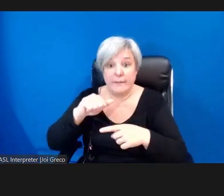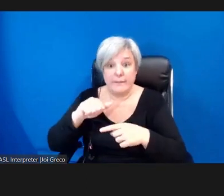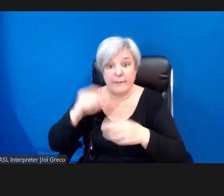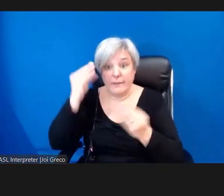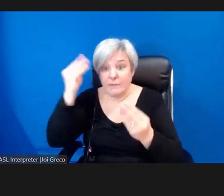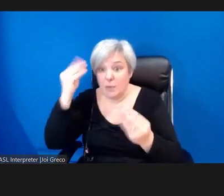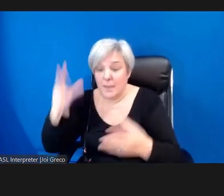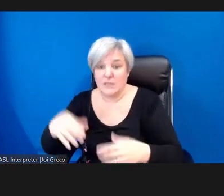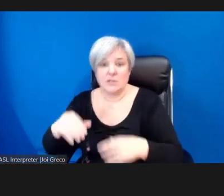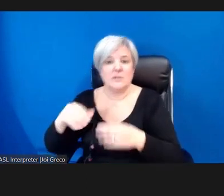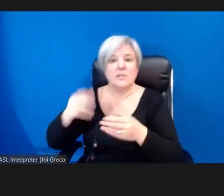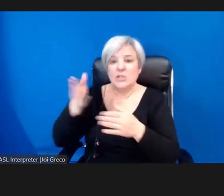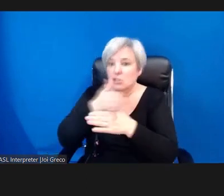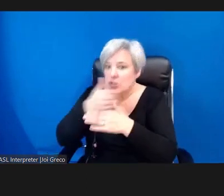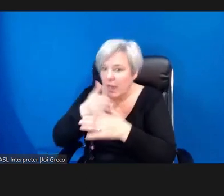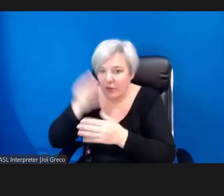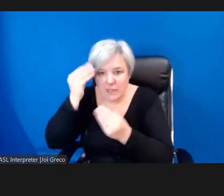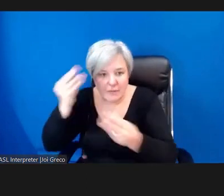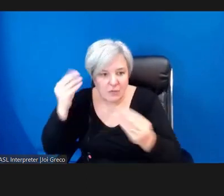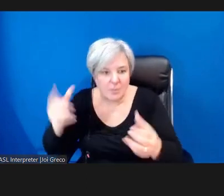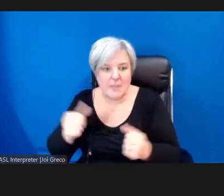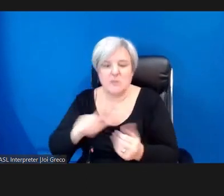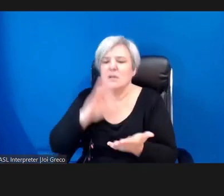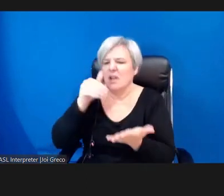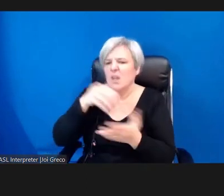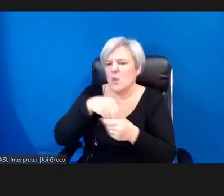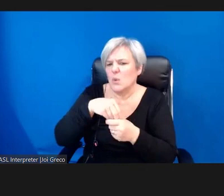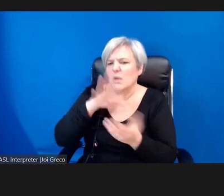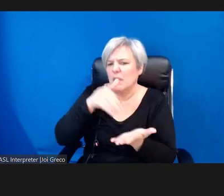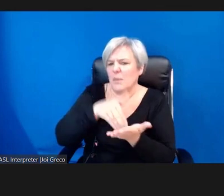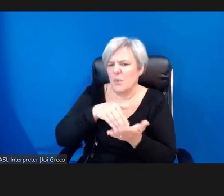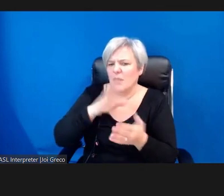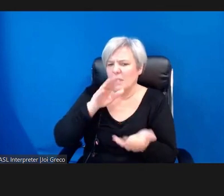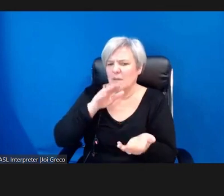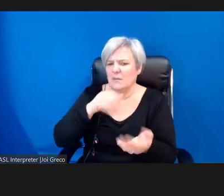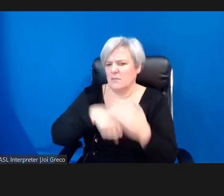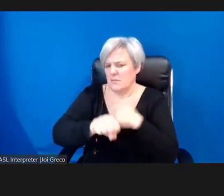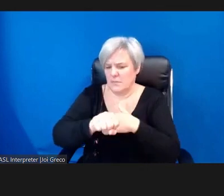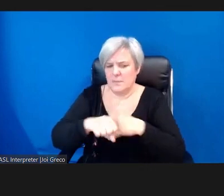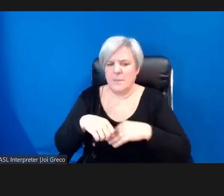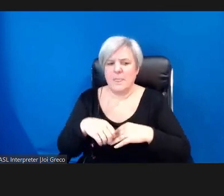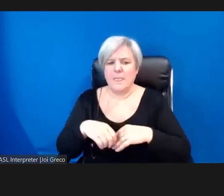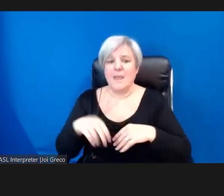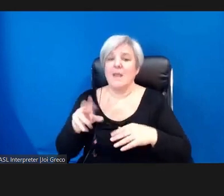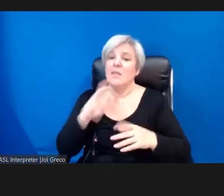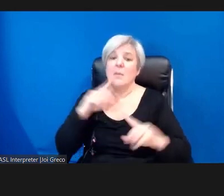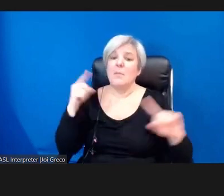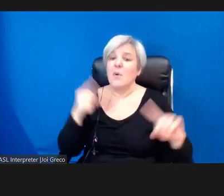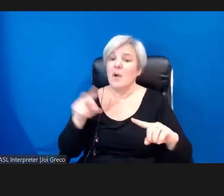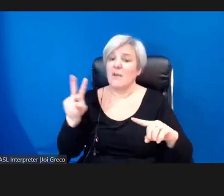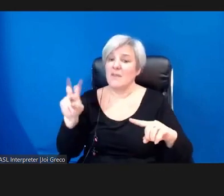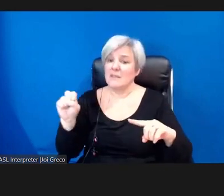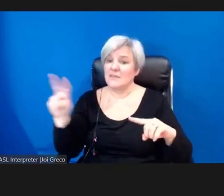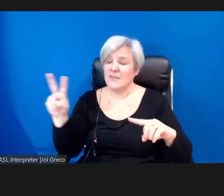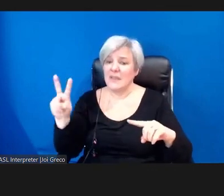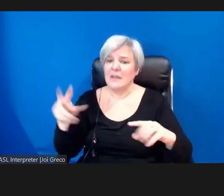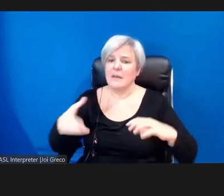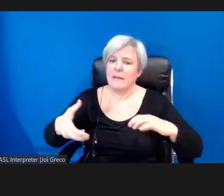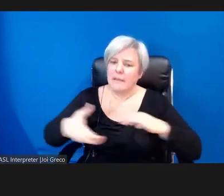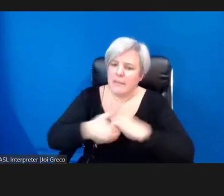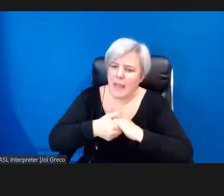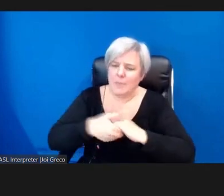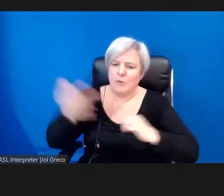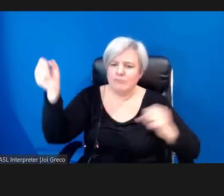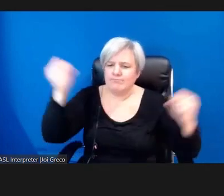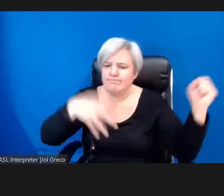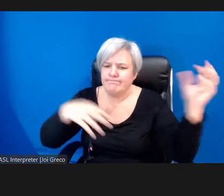of stakeholders, including birthing centers. The nature of the VSV is to create a collaborative and reflective